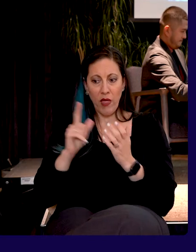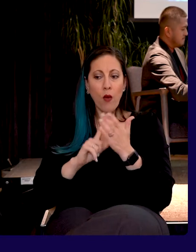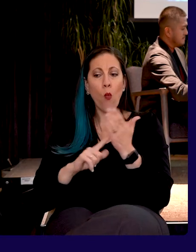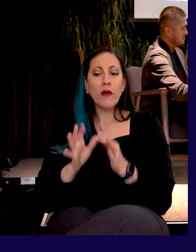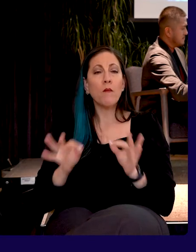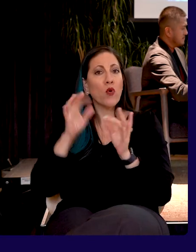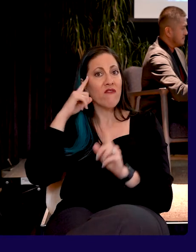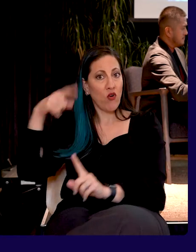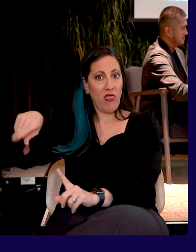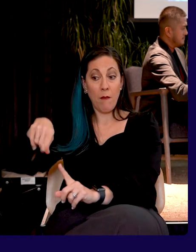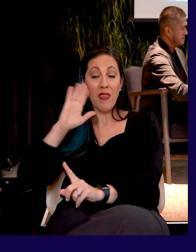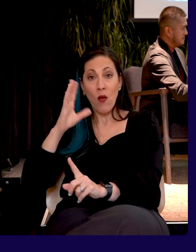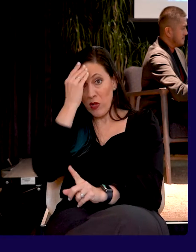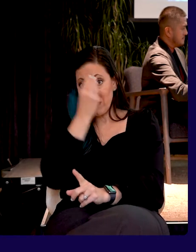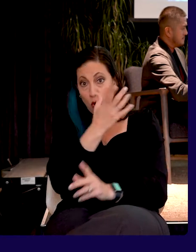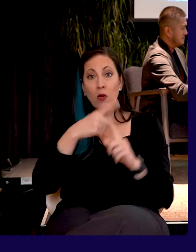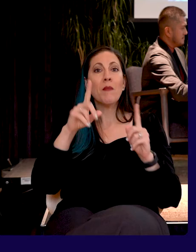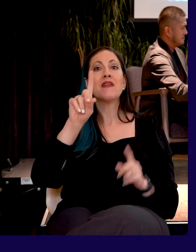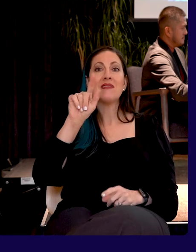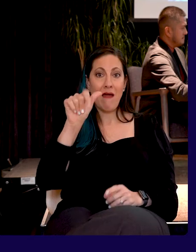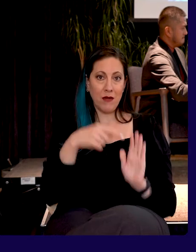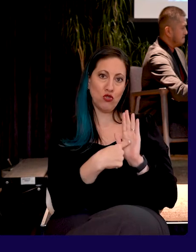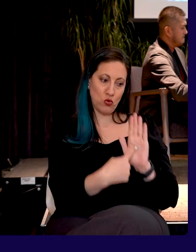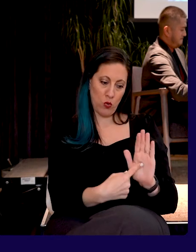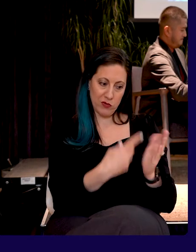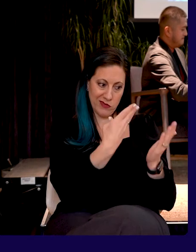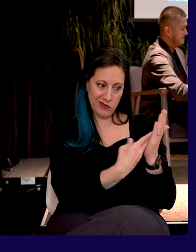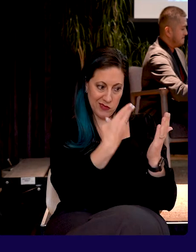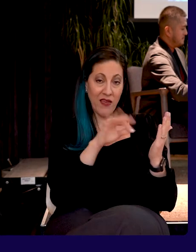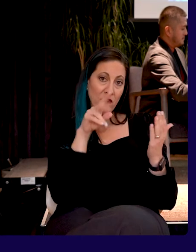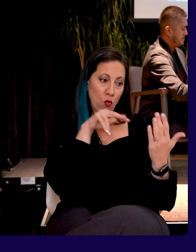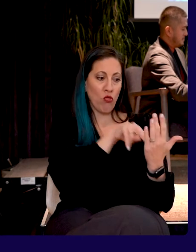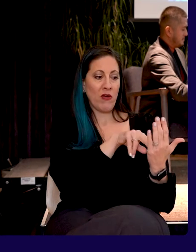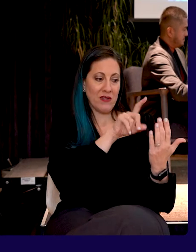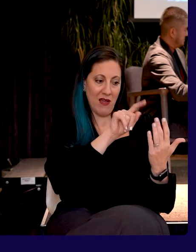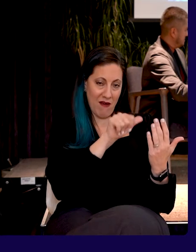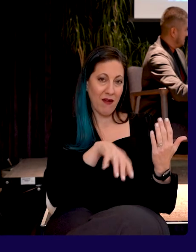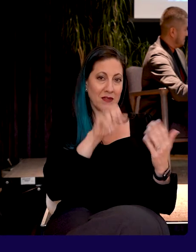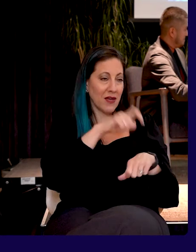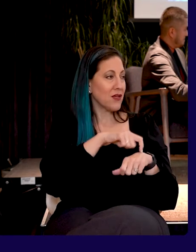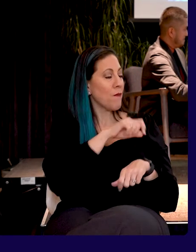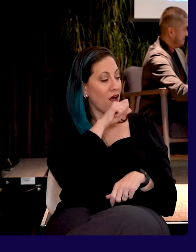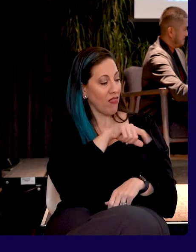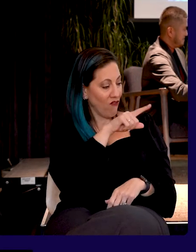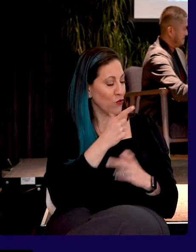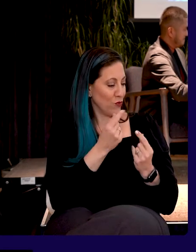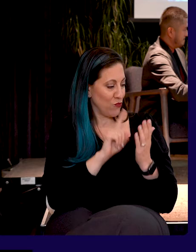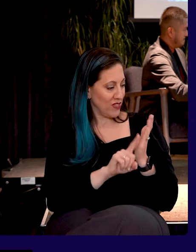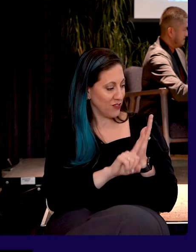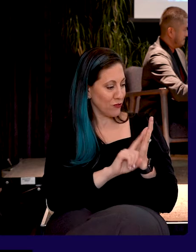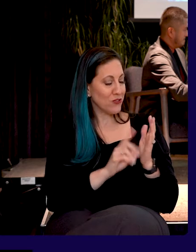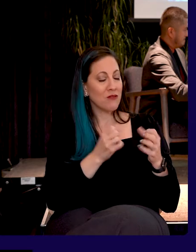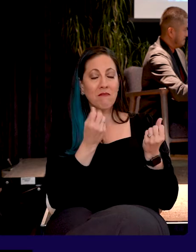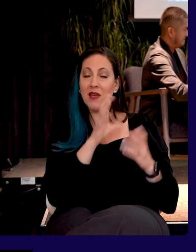them? They'll tell you, but the data also shows, right? If you really look at it and take time. I love that you're on the research end. A lot